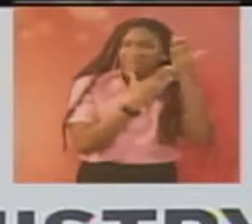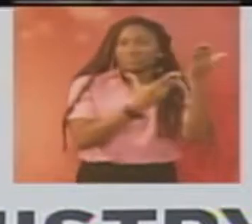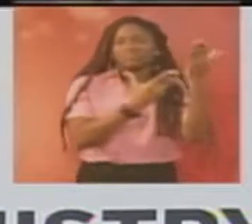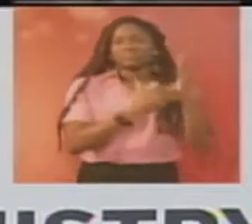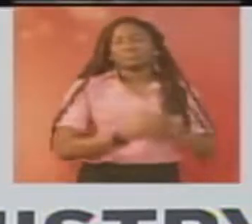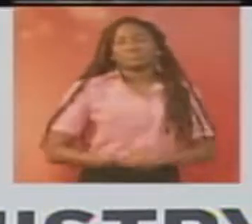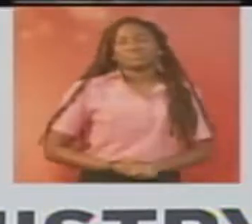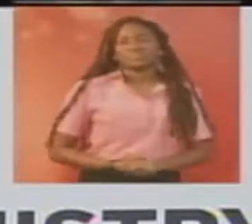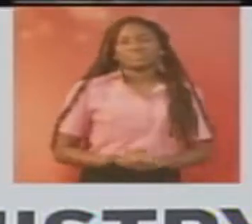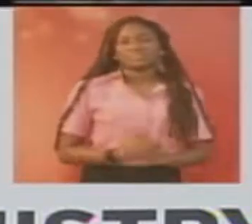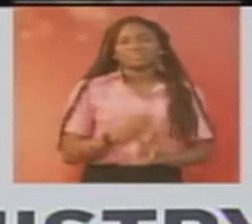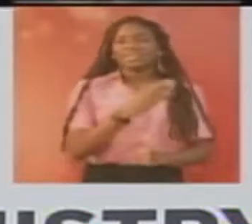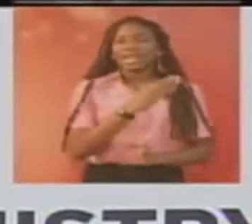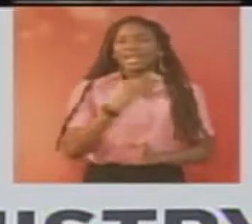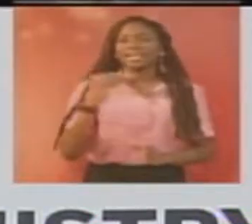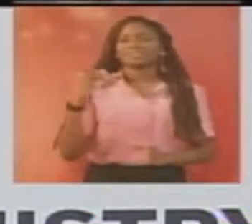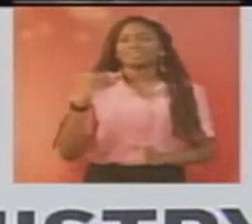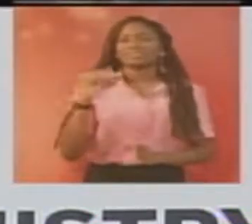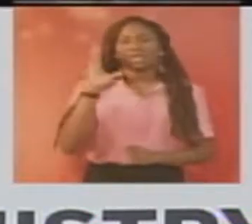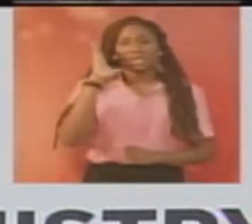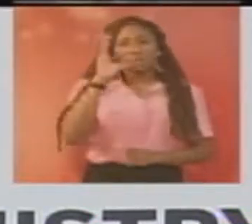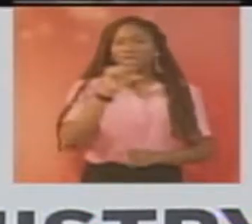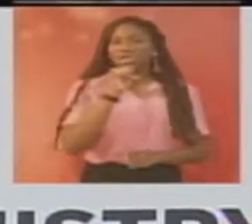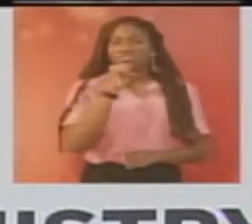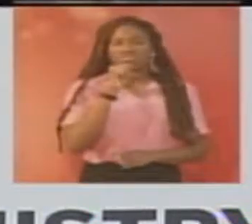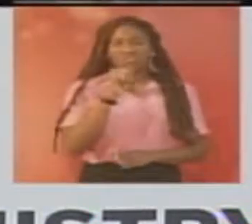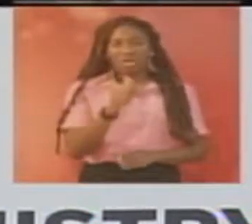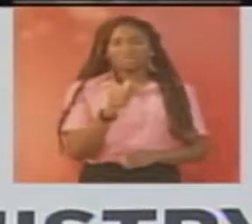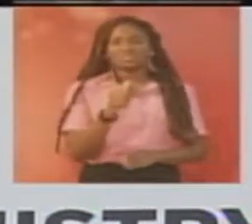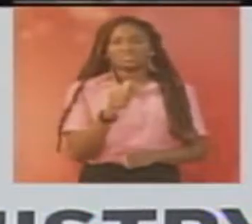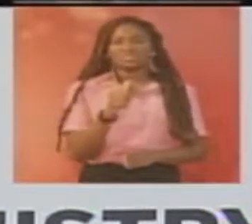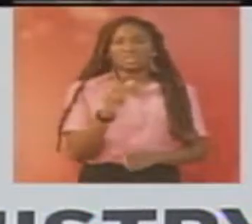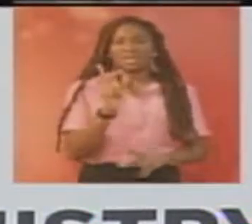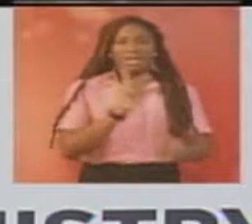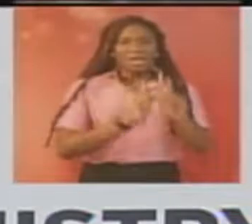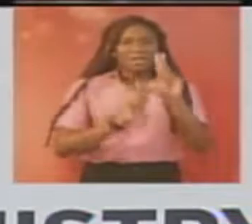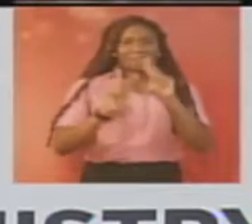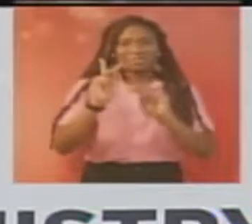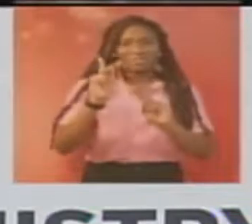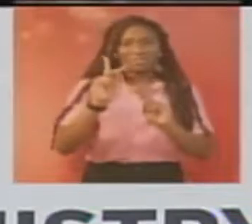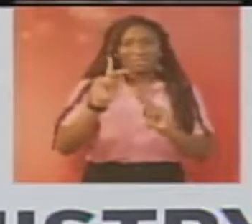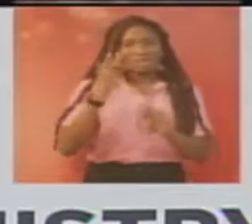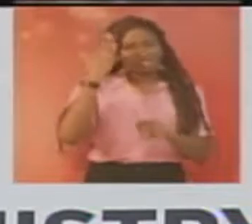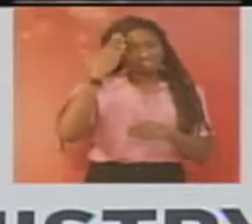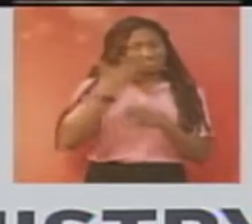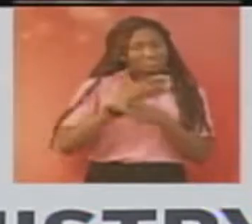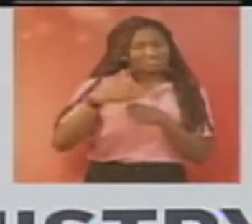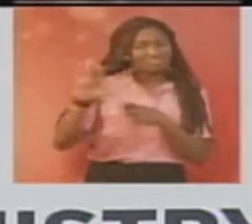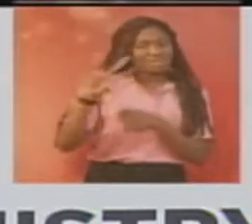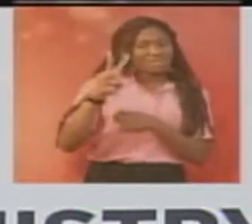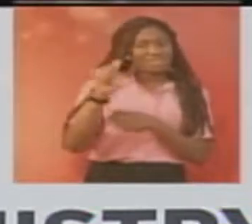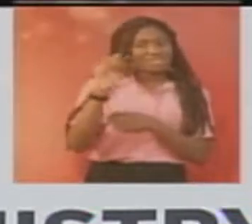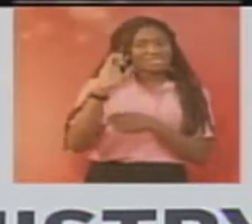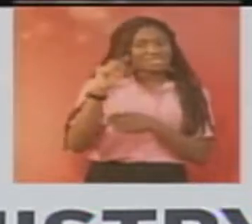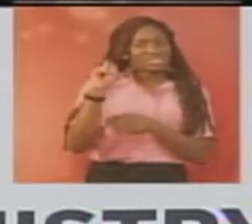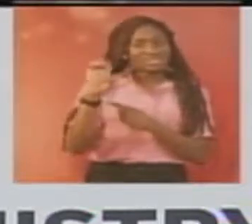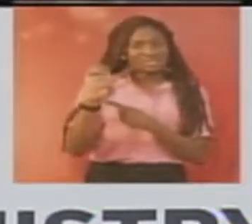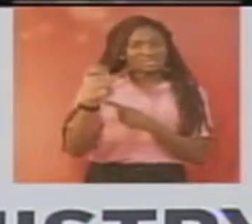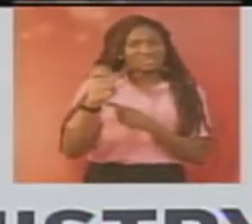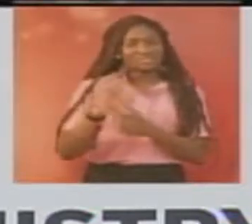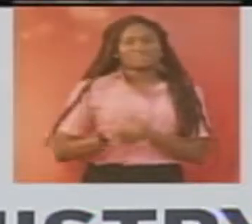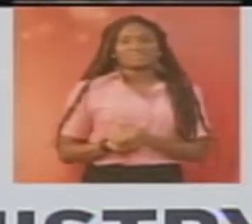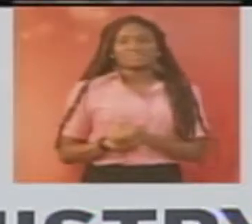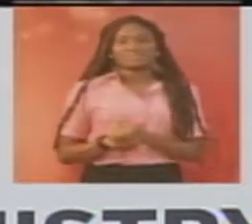movement, and that will not have an adverse impact on our vaccine uptake going forward. So